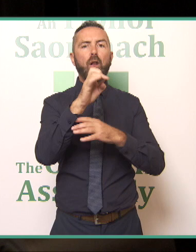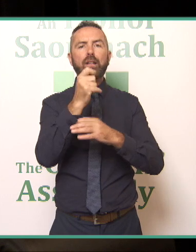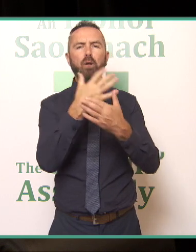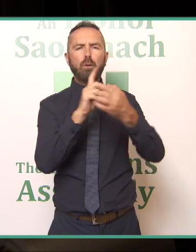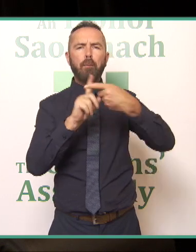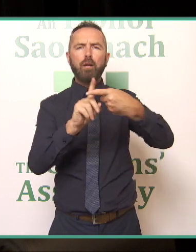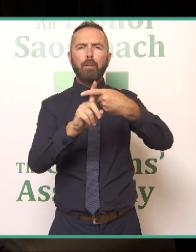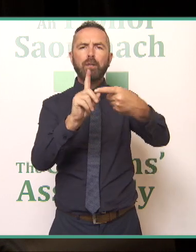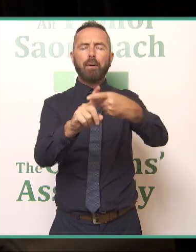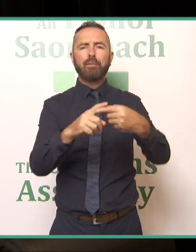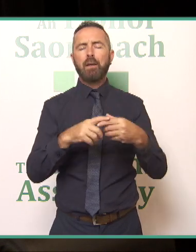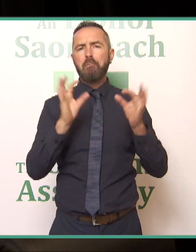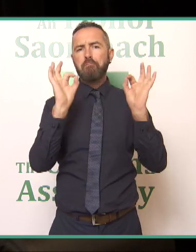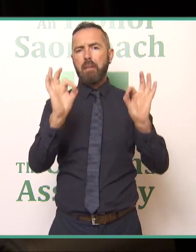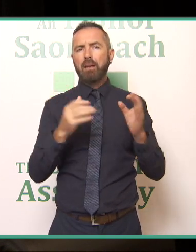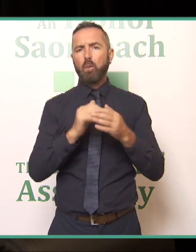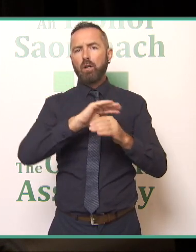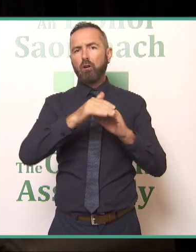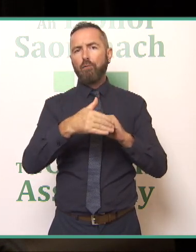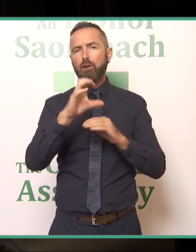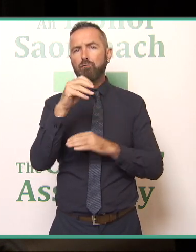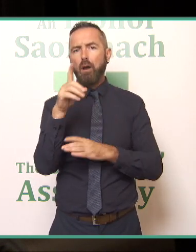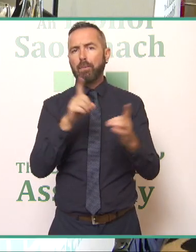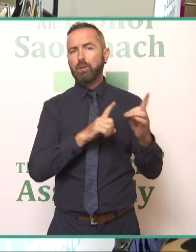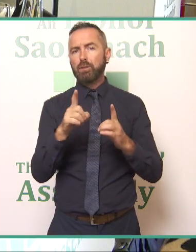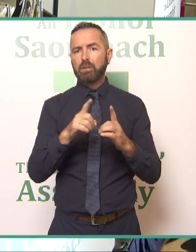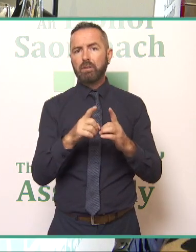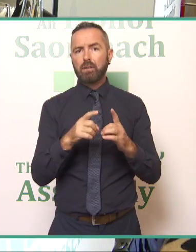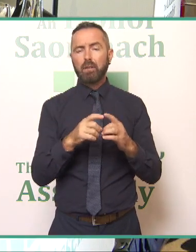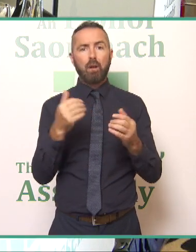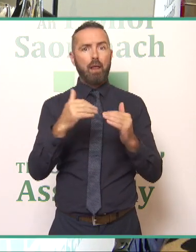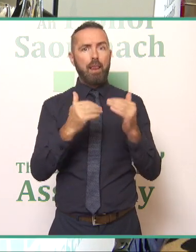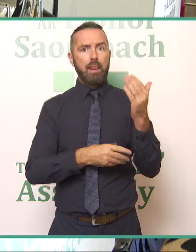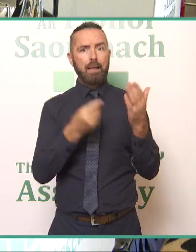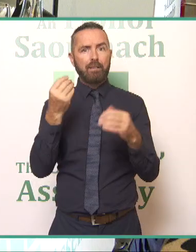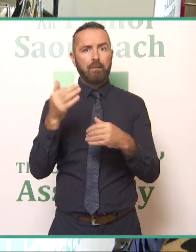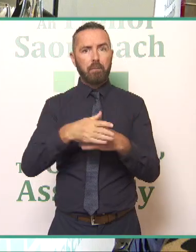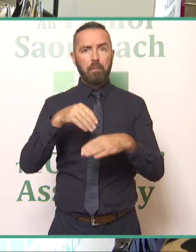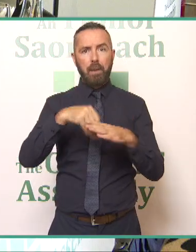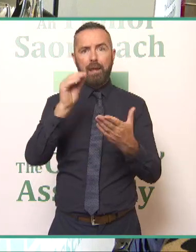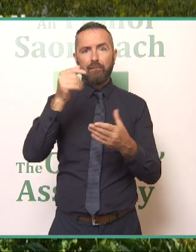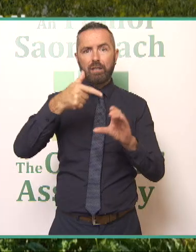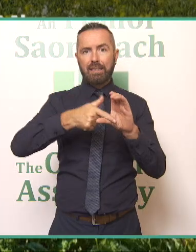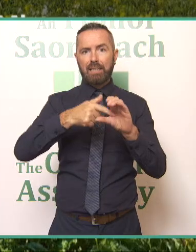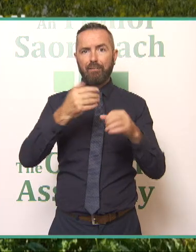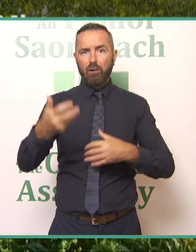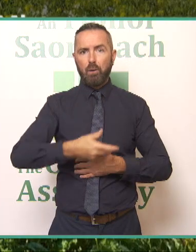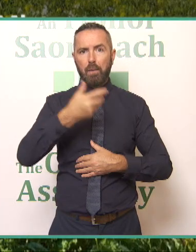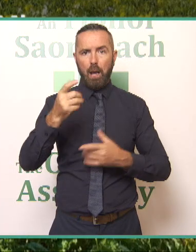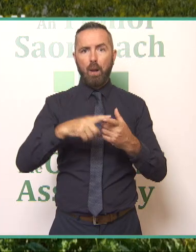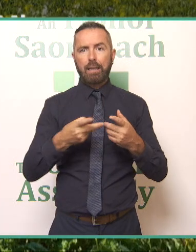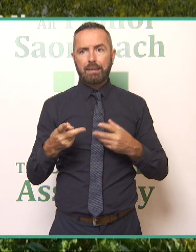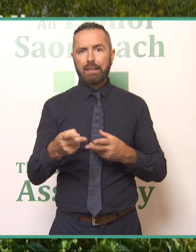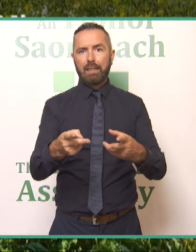things. Like, it's amazing what that cover crop does. We spend less on diesel ploughing and tilling, basically. We can do so much